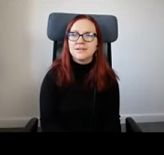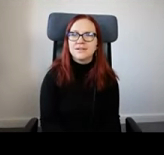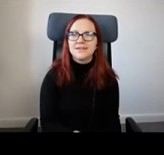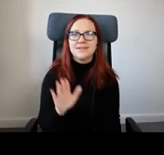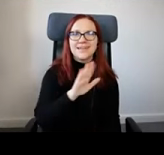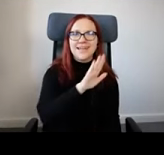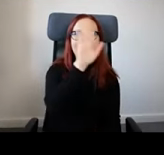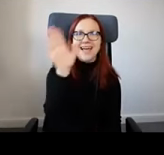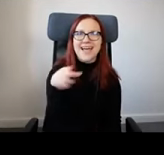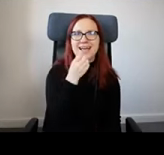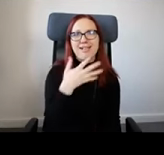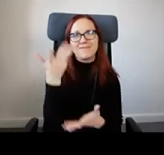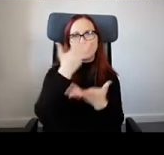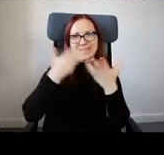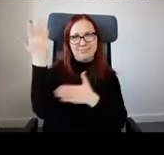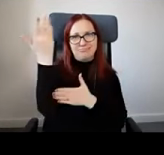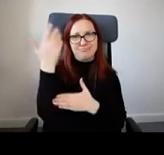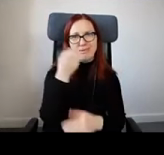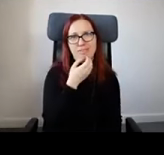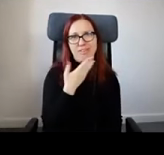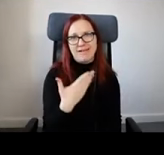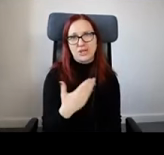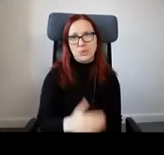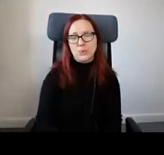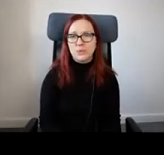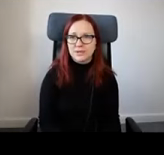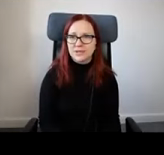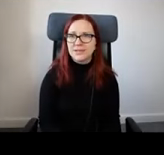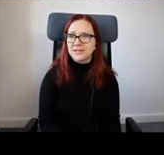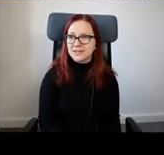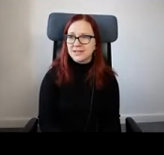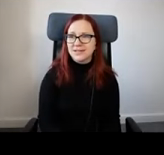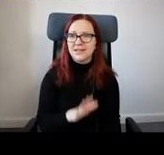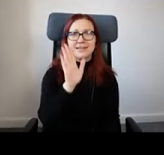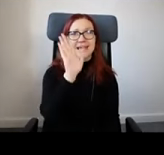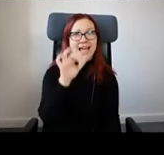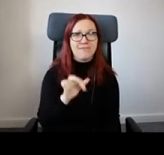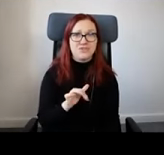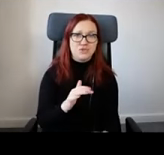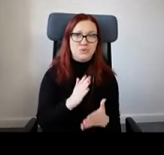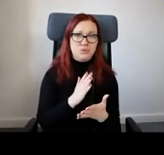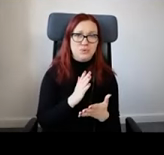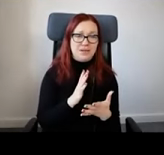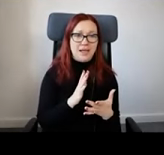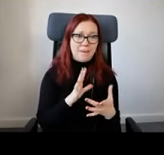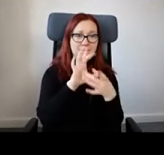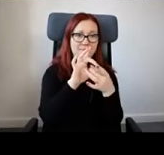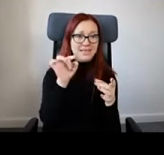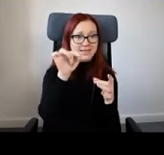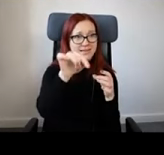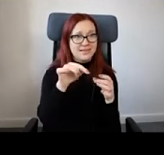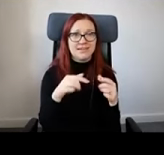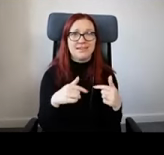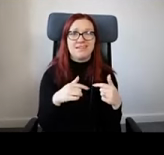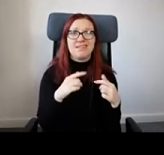Hi, yes, lovely talk. Thank you. I must admit, sort of going into a COVID-related talk, part of my heart